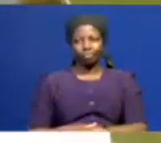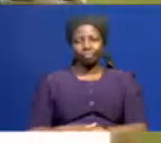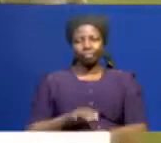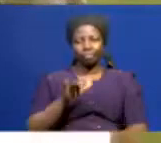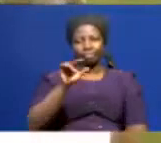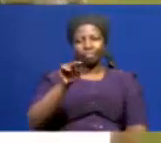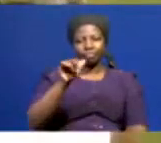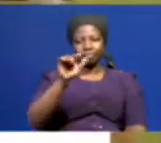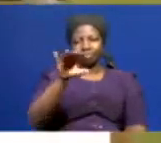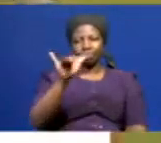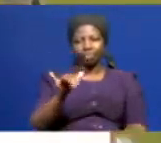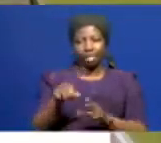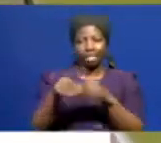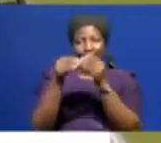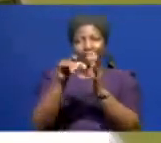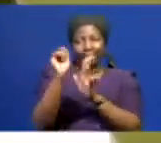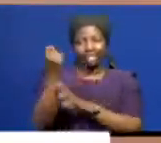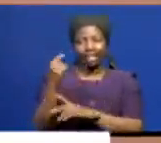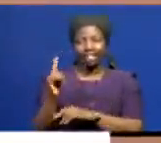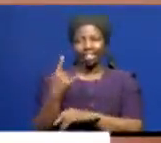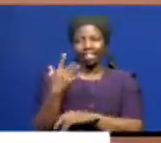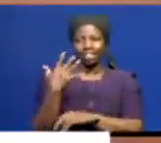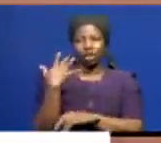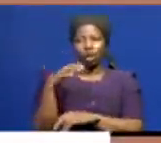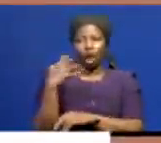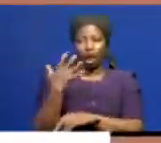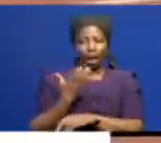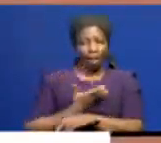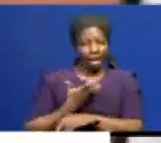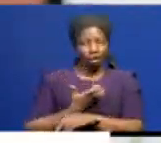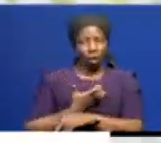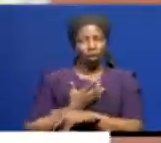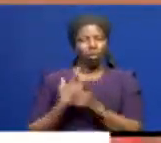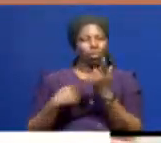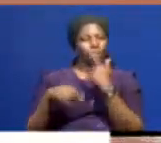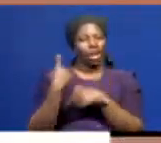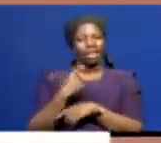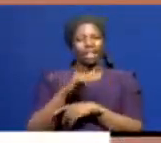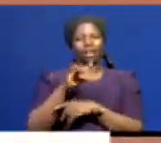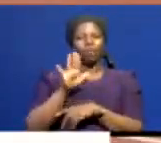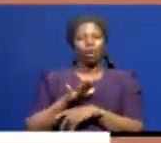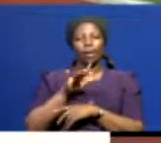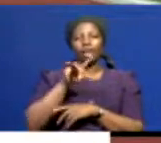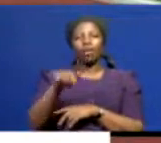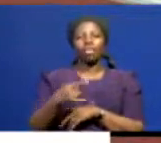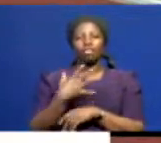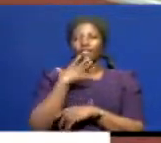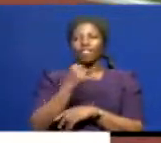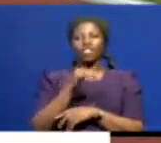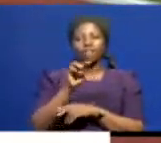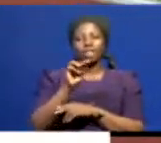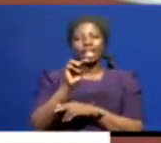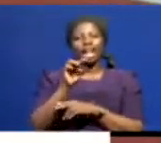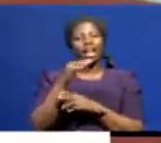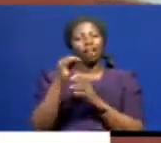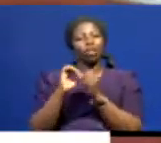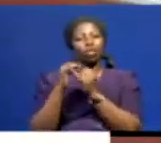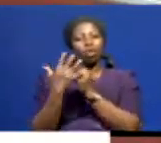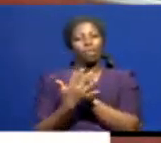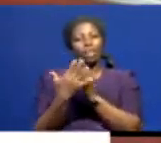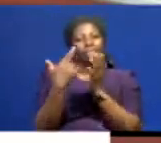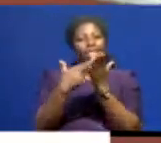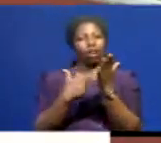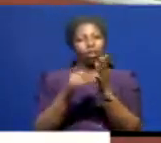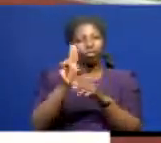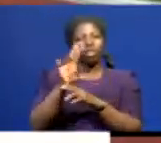Nancy Cherop handed Kenya her first gold in dazzling fashion, smashing women's 1500 meters Commonwealth Youth Games record in a time of